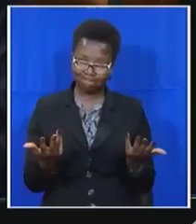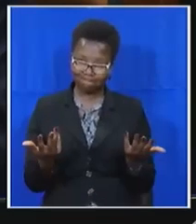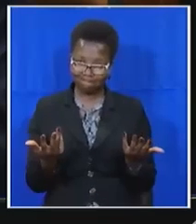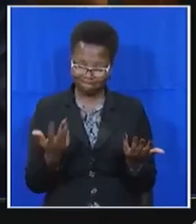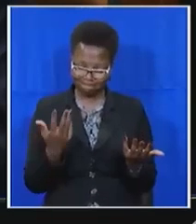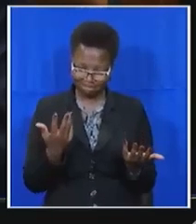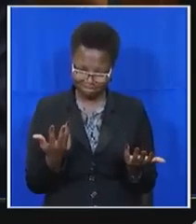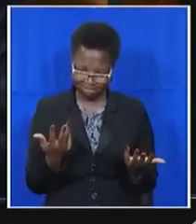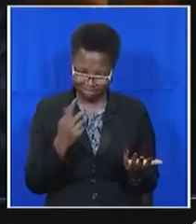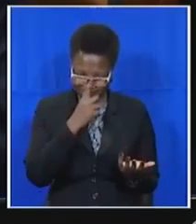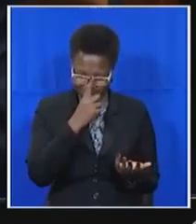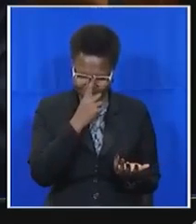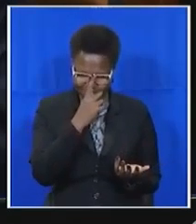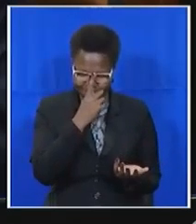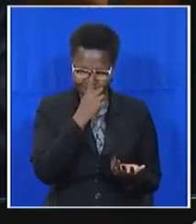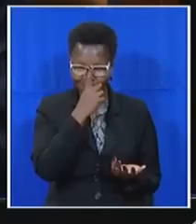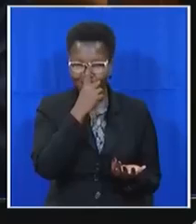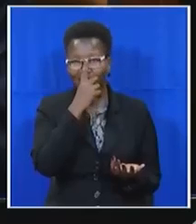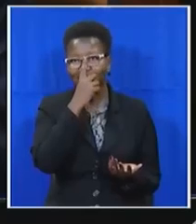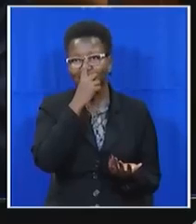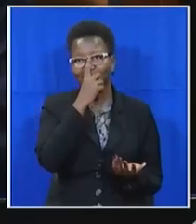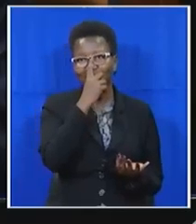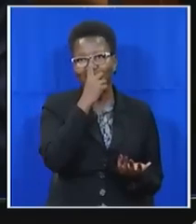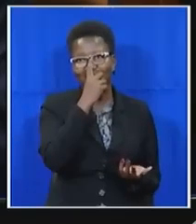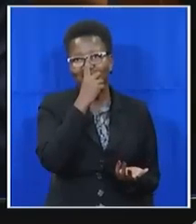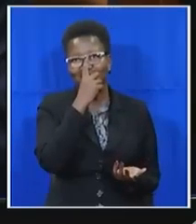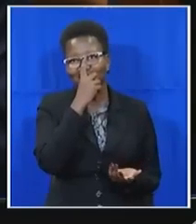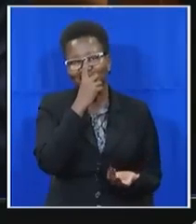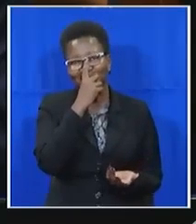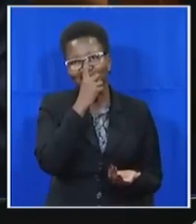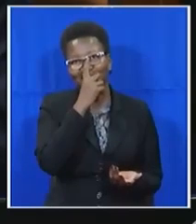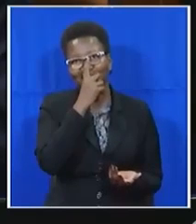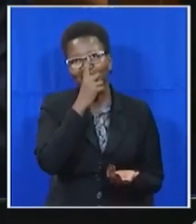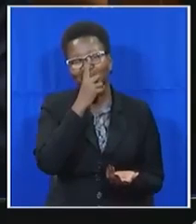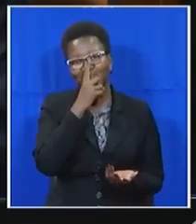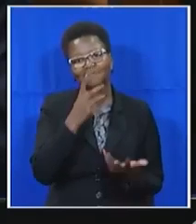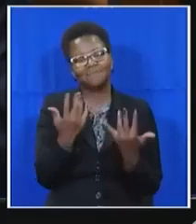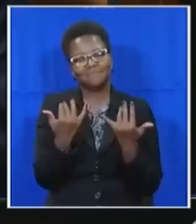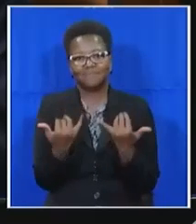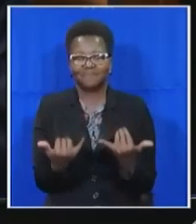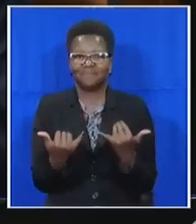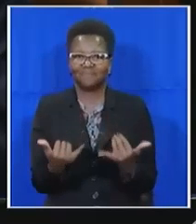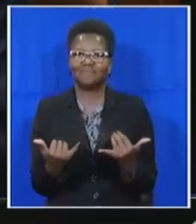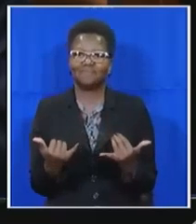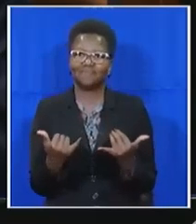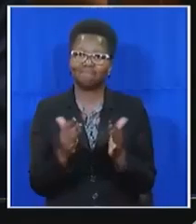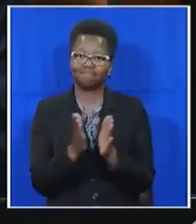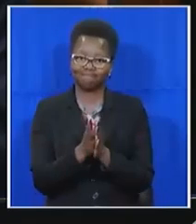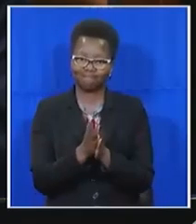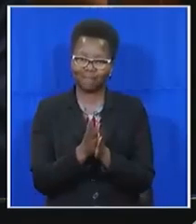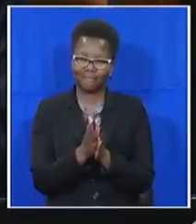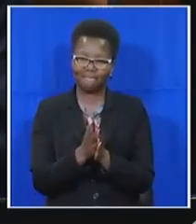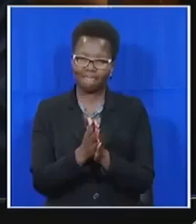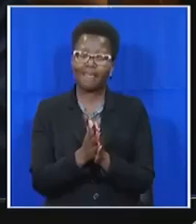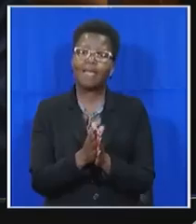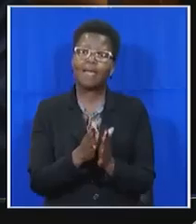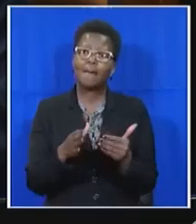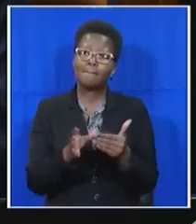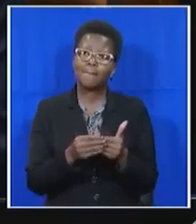can we allow the House to proceed well? Part of the reason for doing that, honorable members,